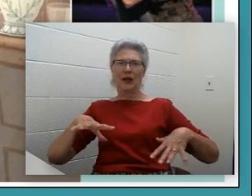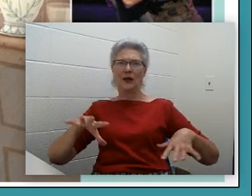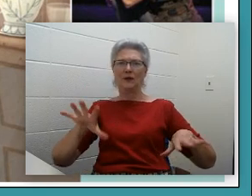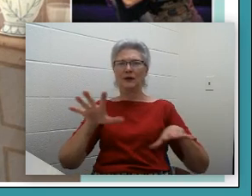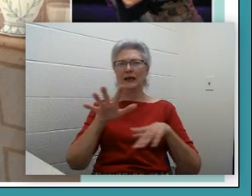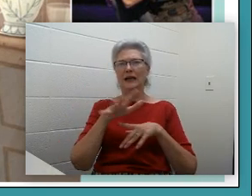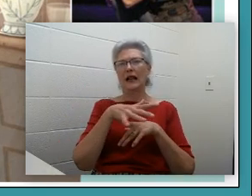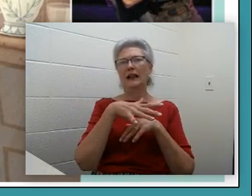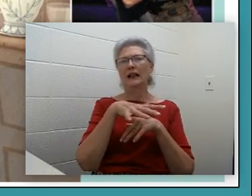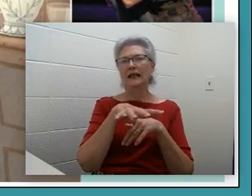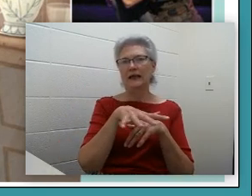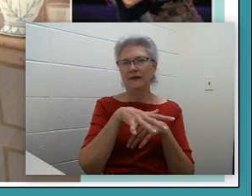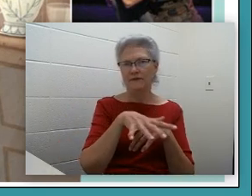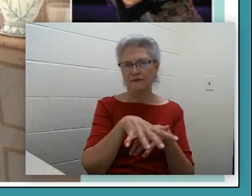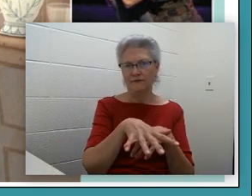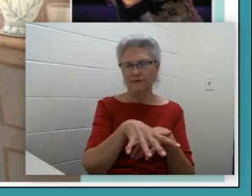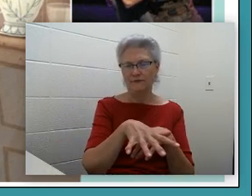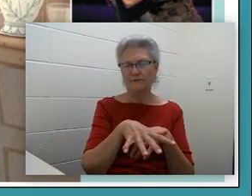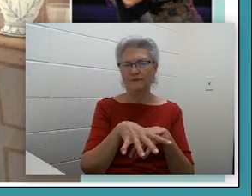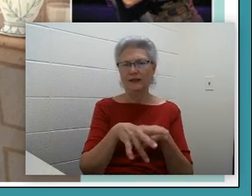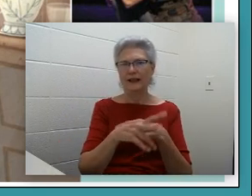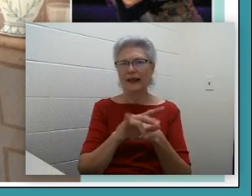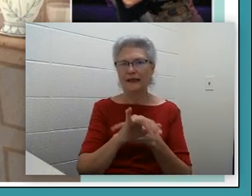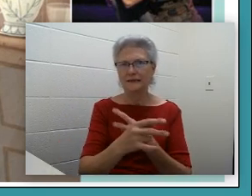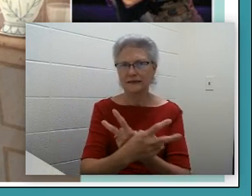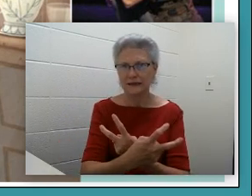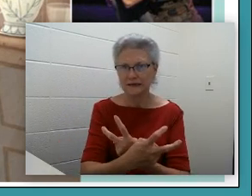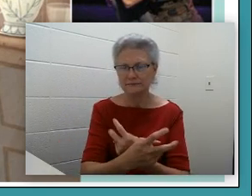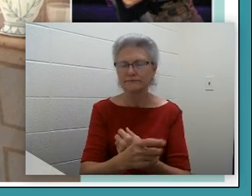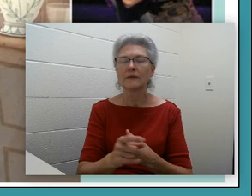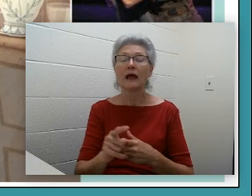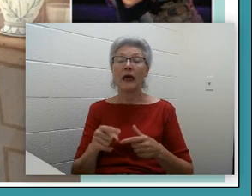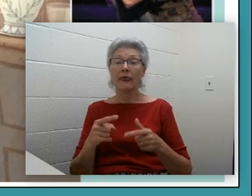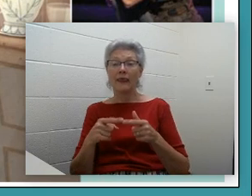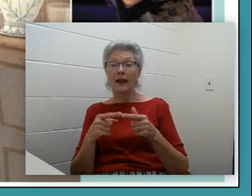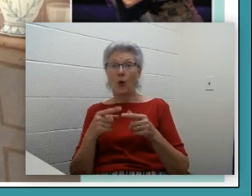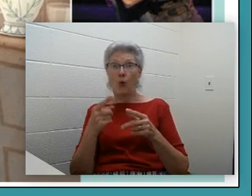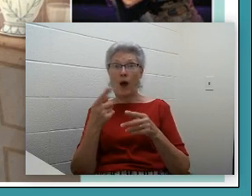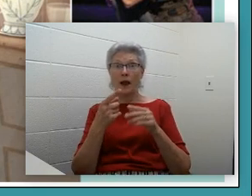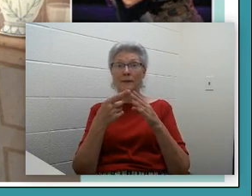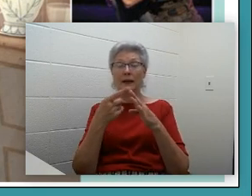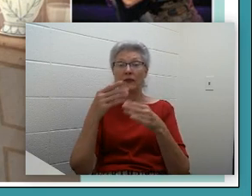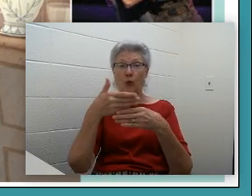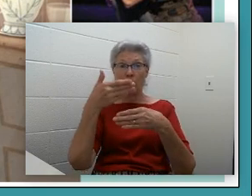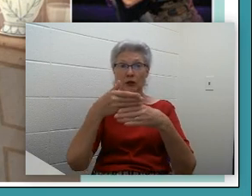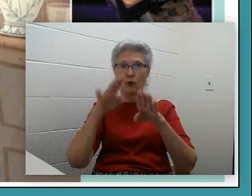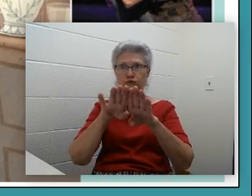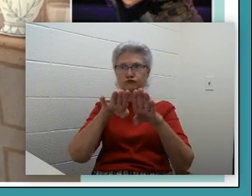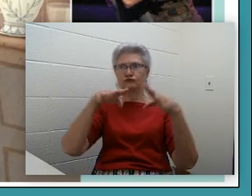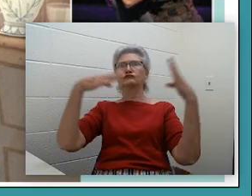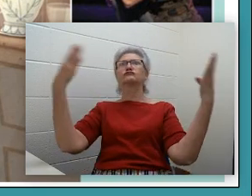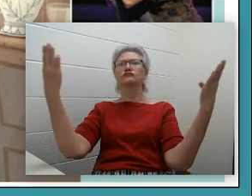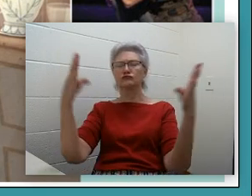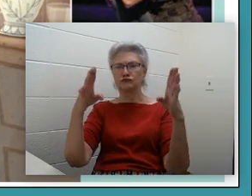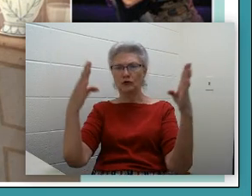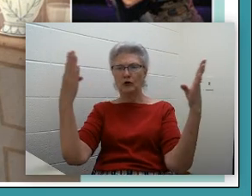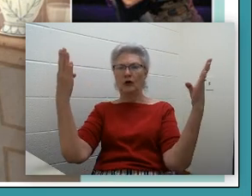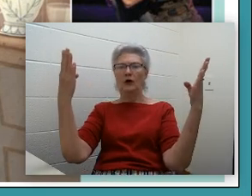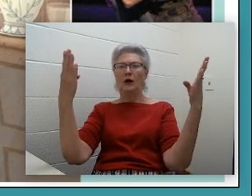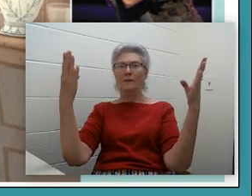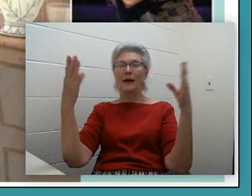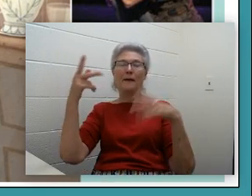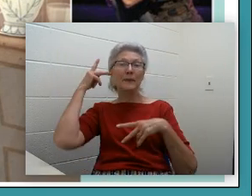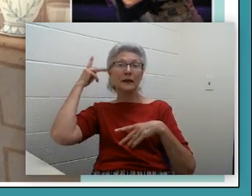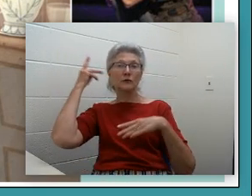leaf. A moment after the fairy's entrance, the window was blown open by the breathing of the little stars, and